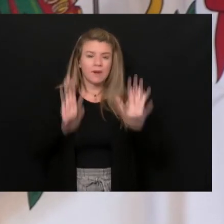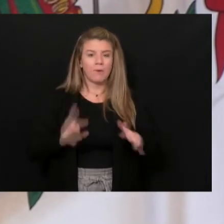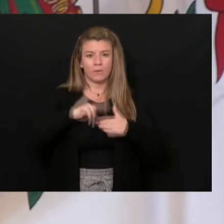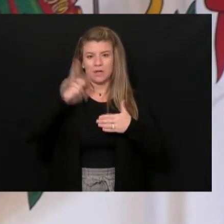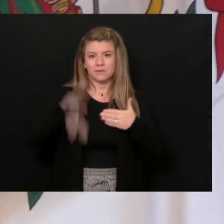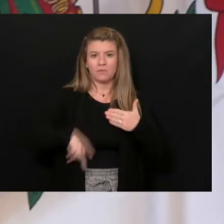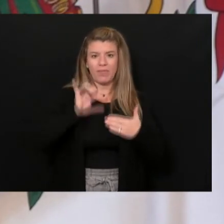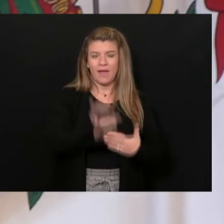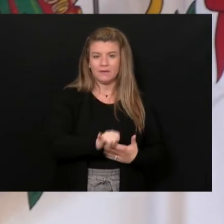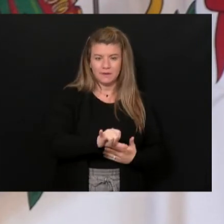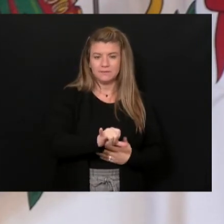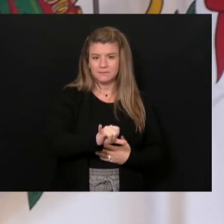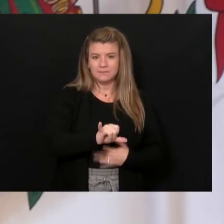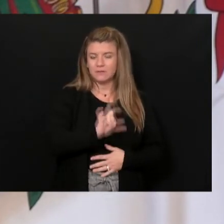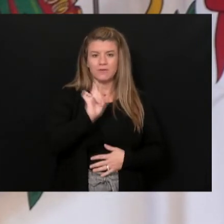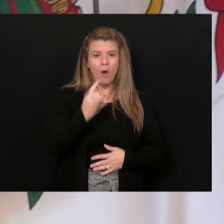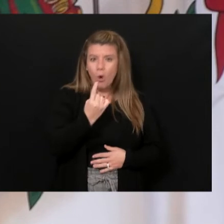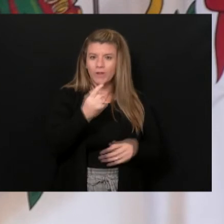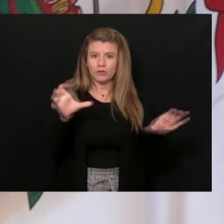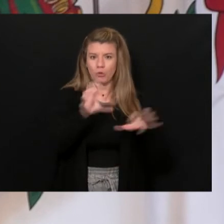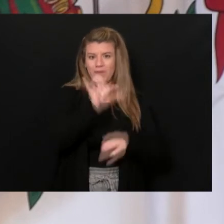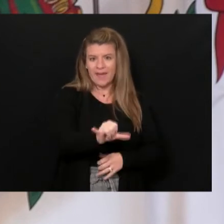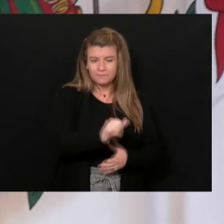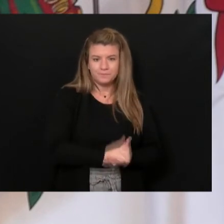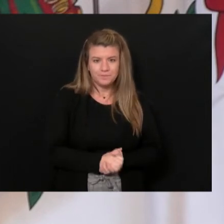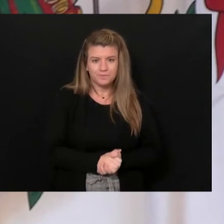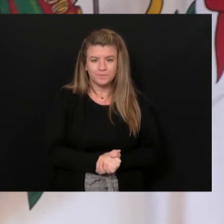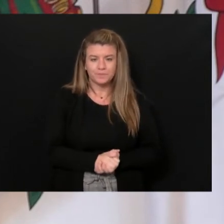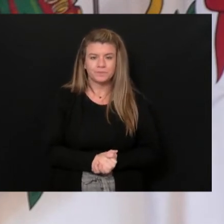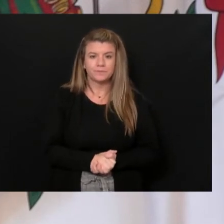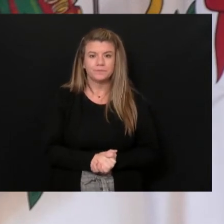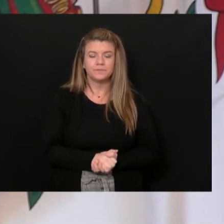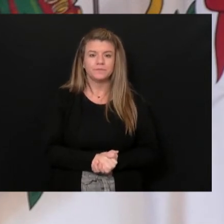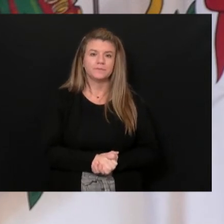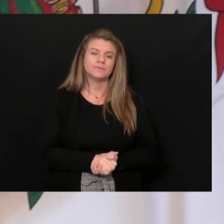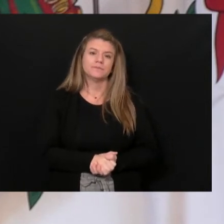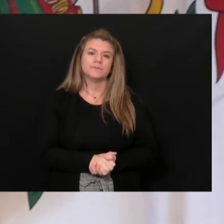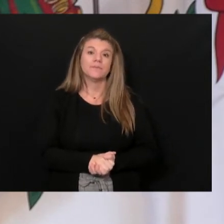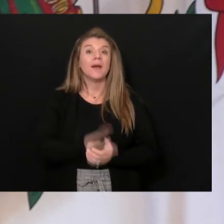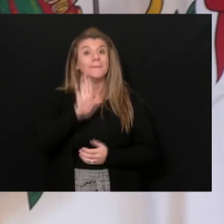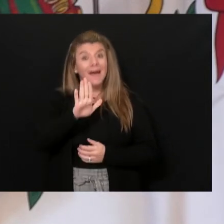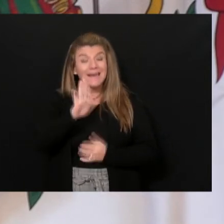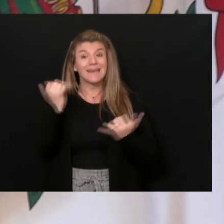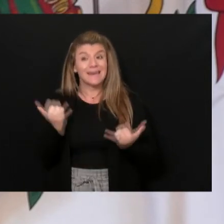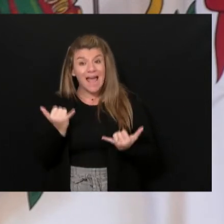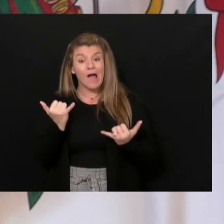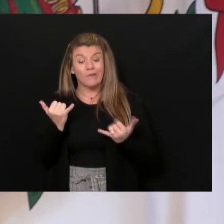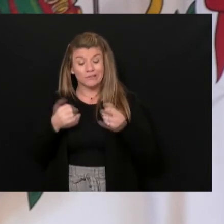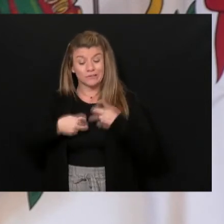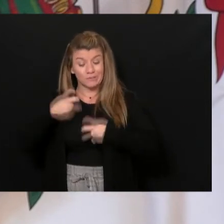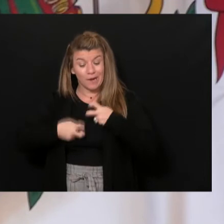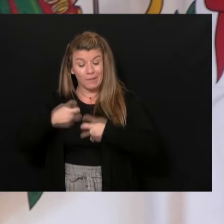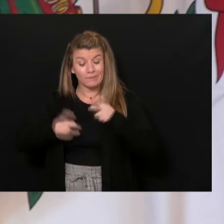results from just doing that. Now here's the problem. Here is the whole